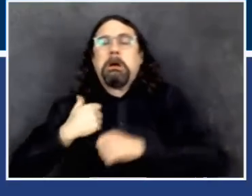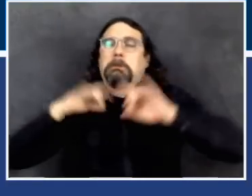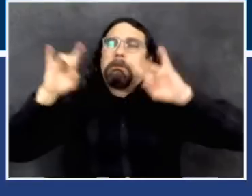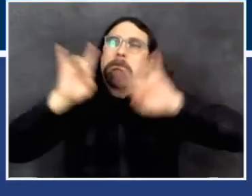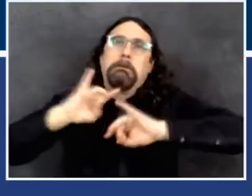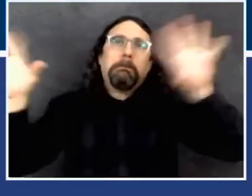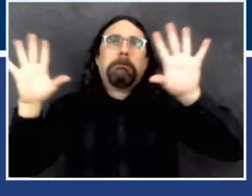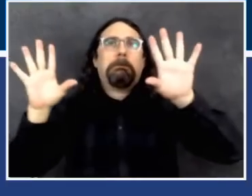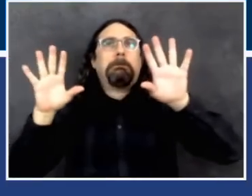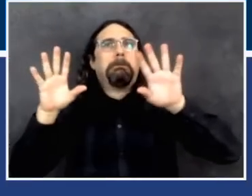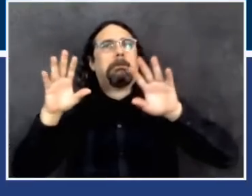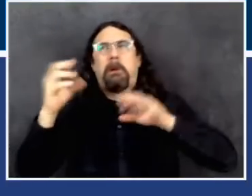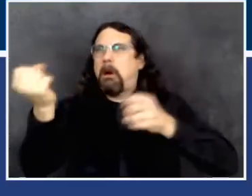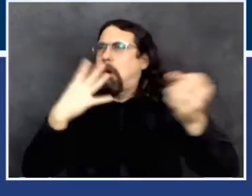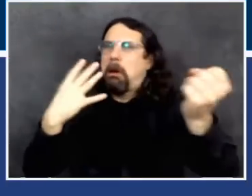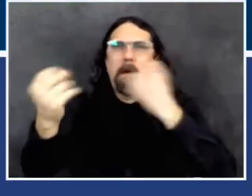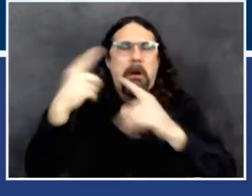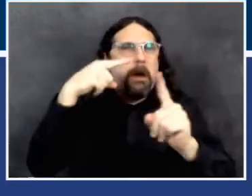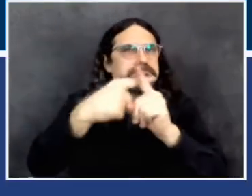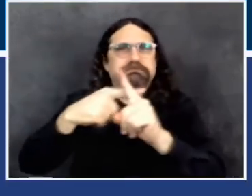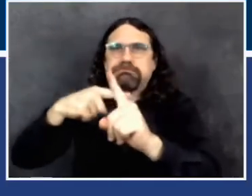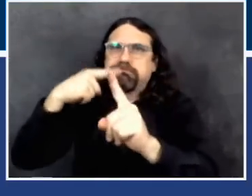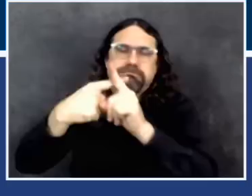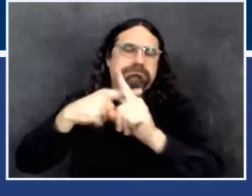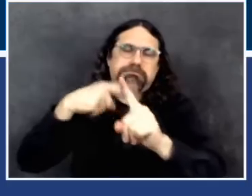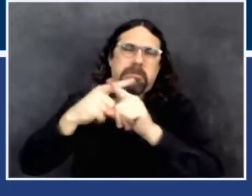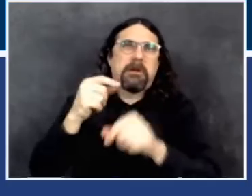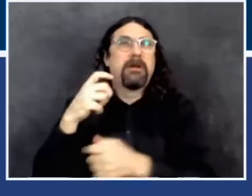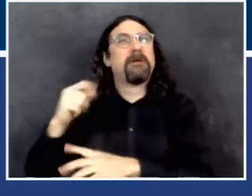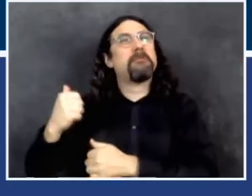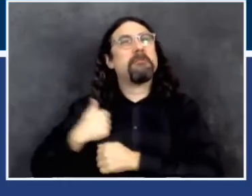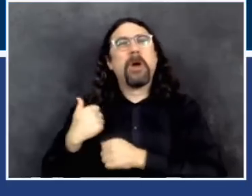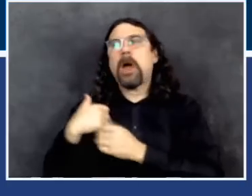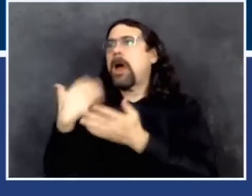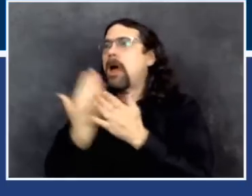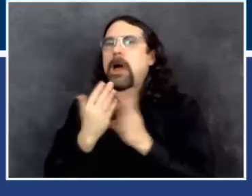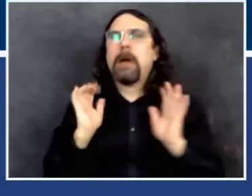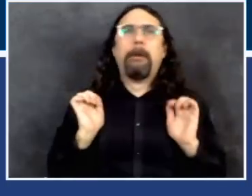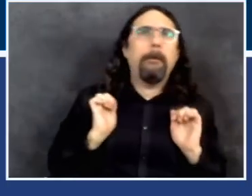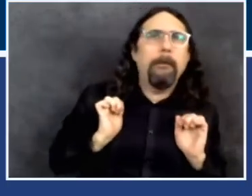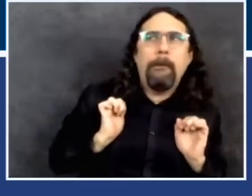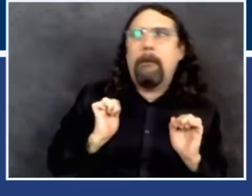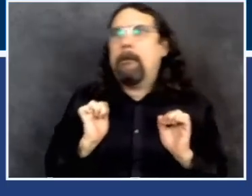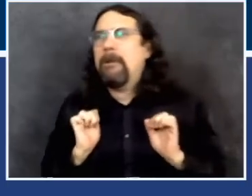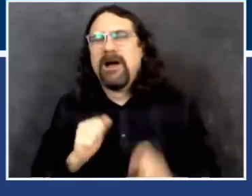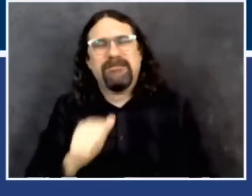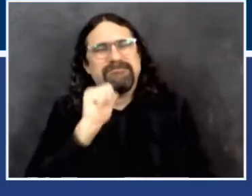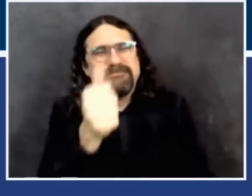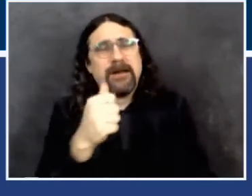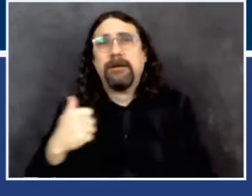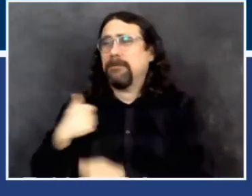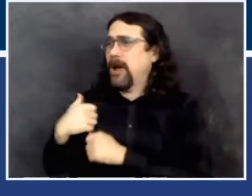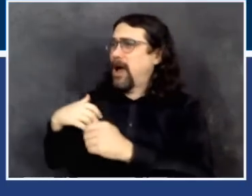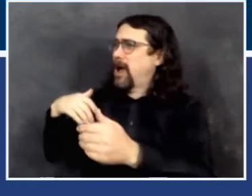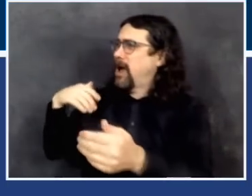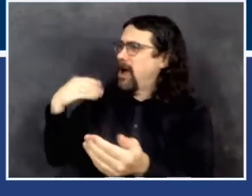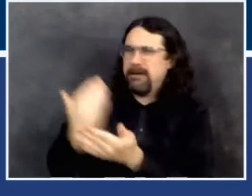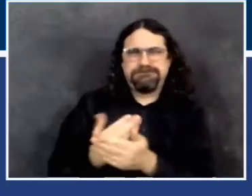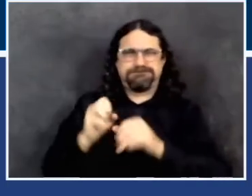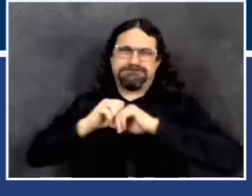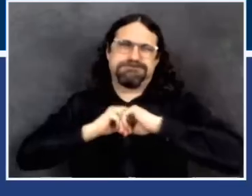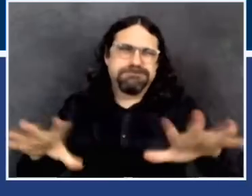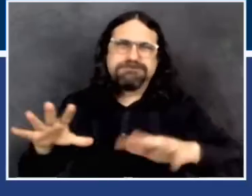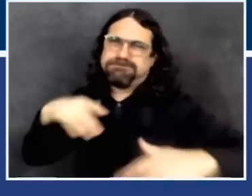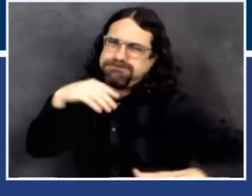military. And for a lot of the frontline healthcare workers who were just feeling so tired, so